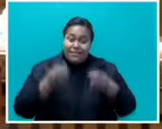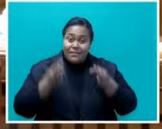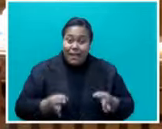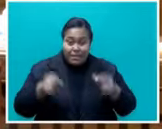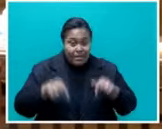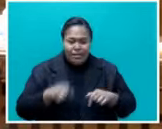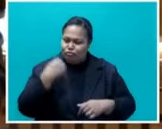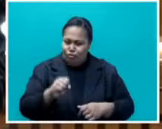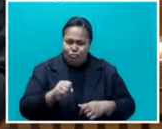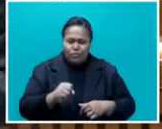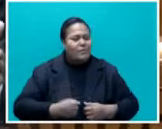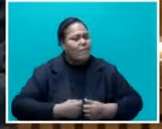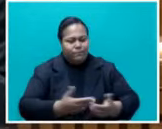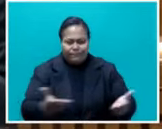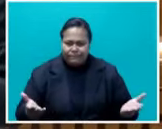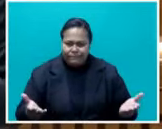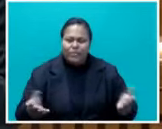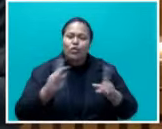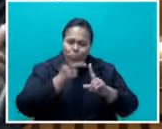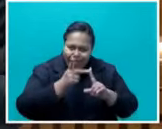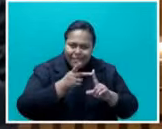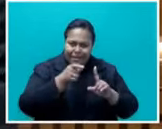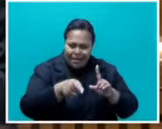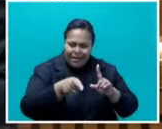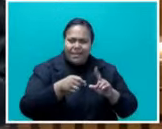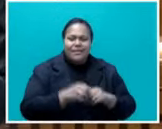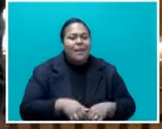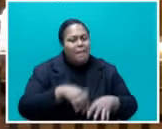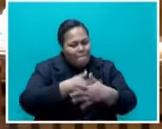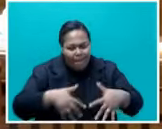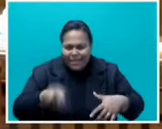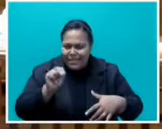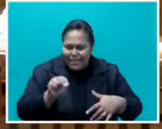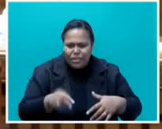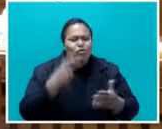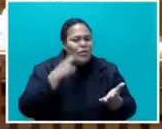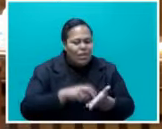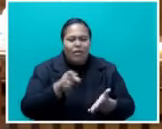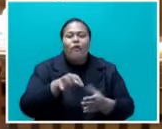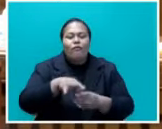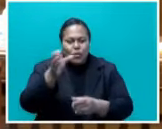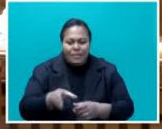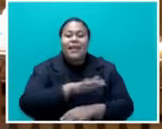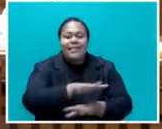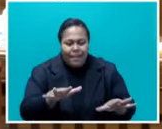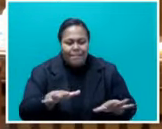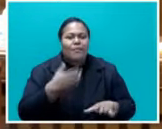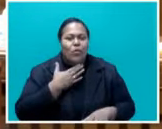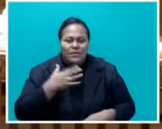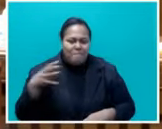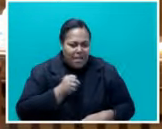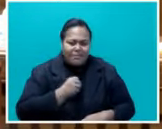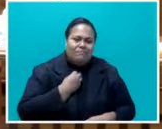out in the open. It is a political thing. It deals with the public on the registration of voters. Their voices should be heard. And that is the